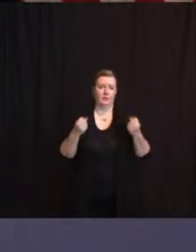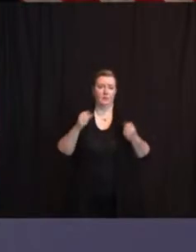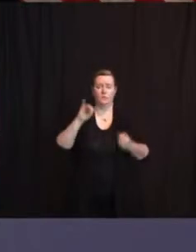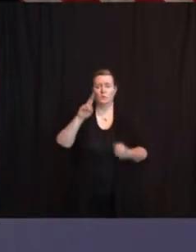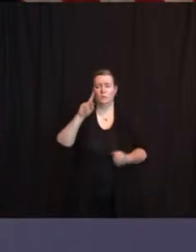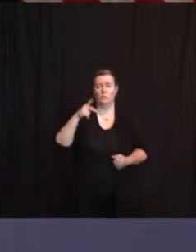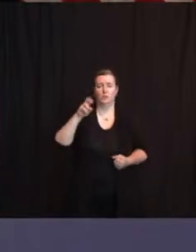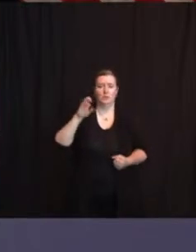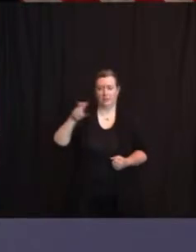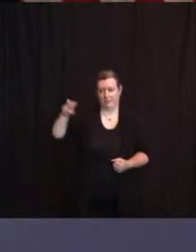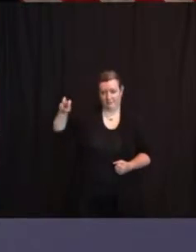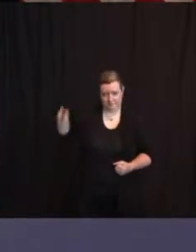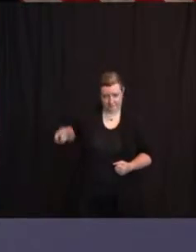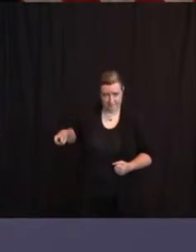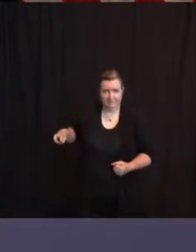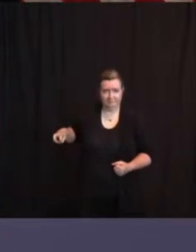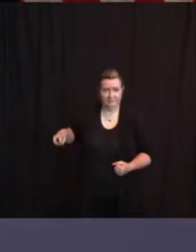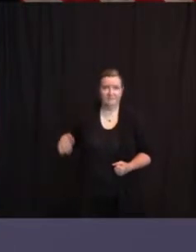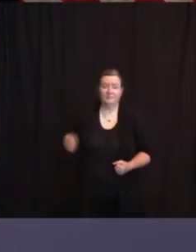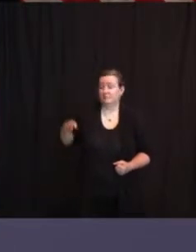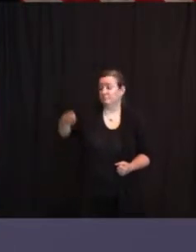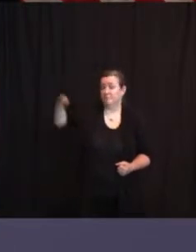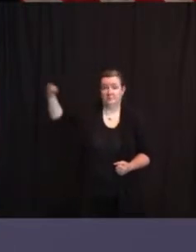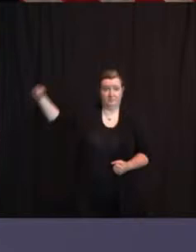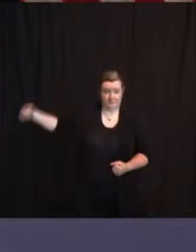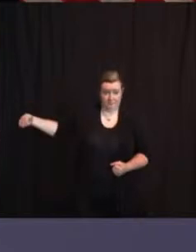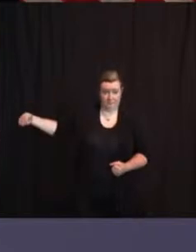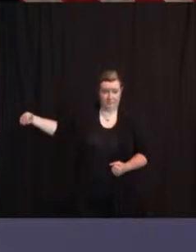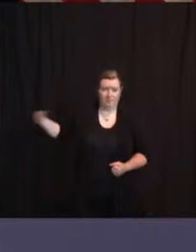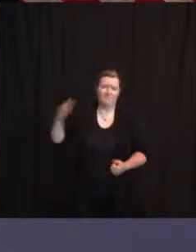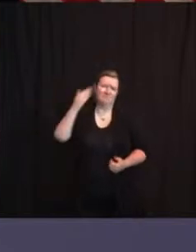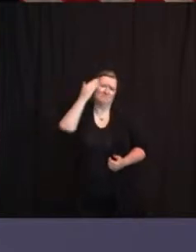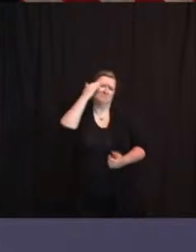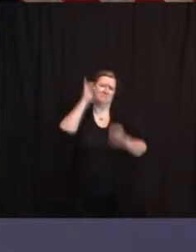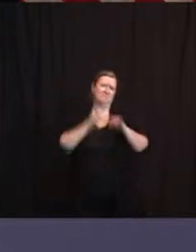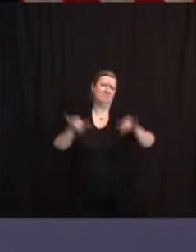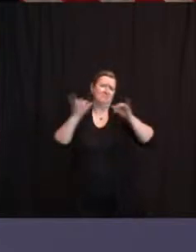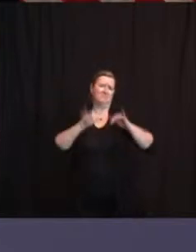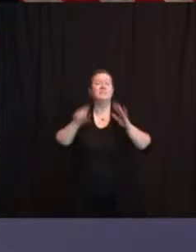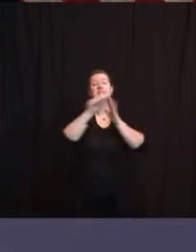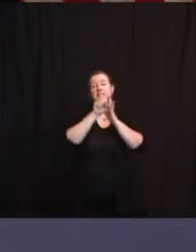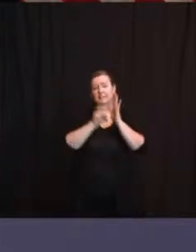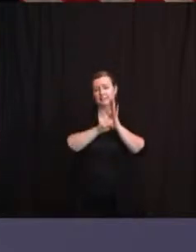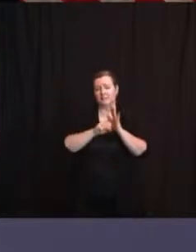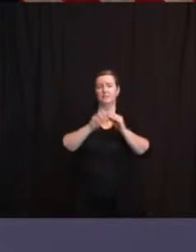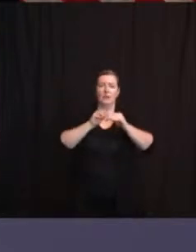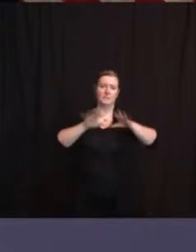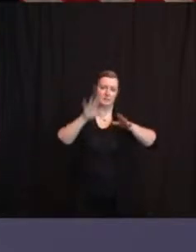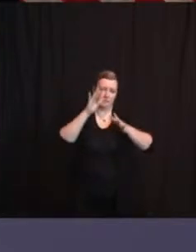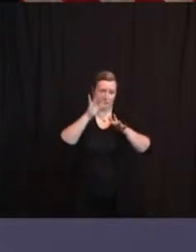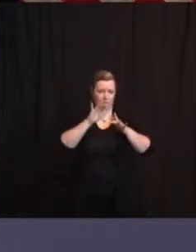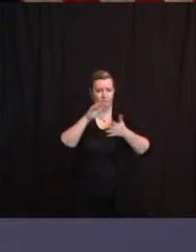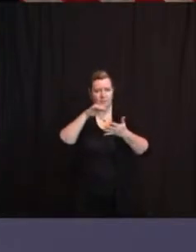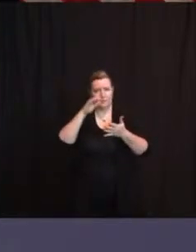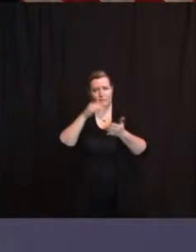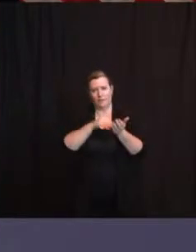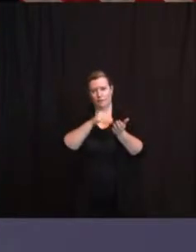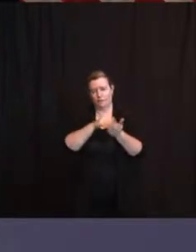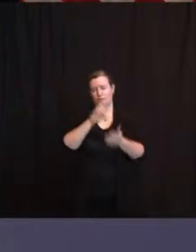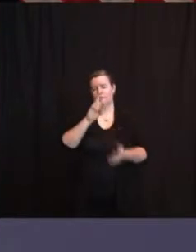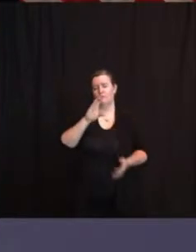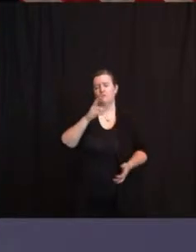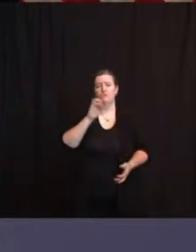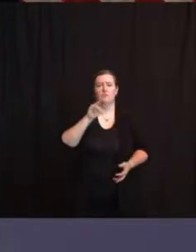Persicelli. To her right, another familiar face, the state's epidemiologist, Dr. Christina Tan. Thank you both for being